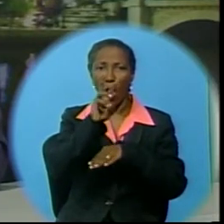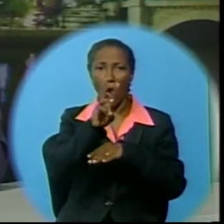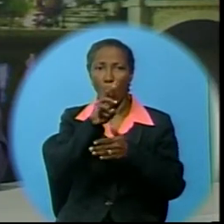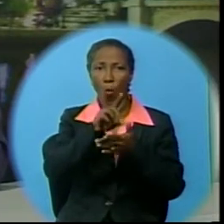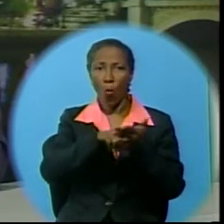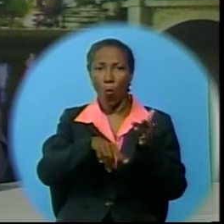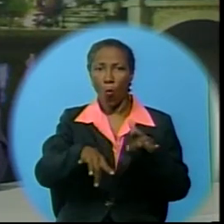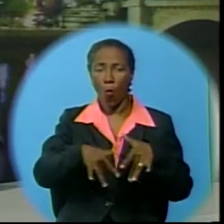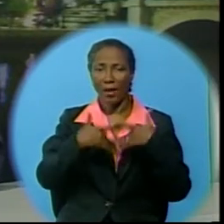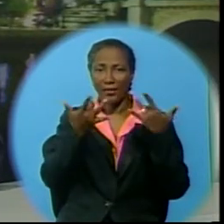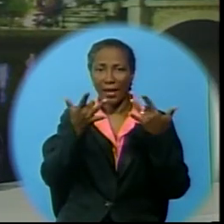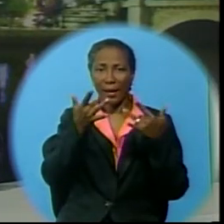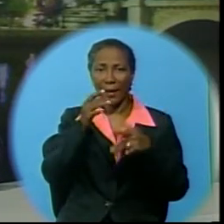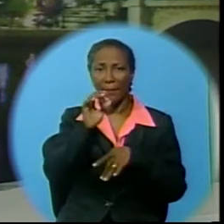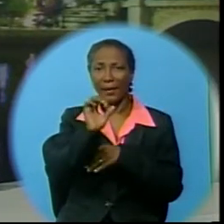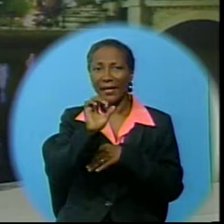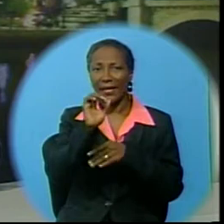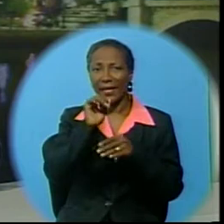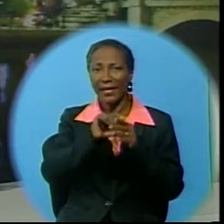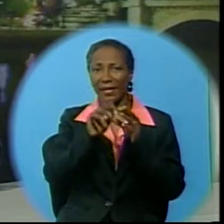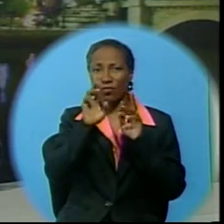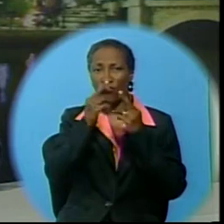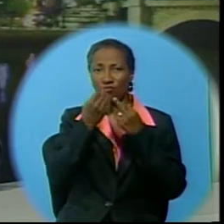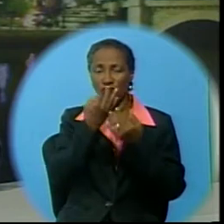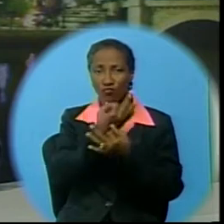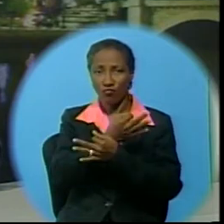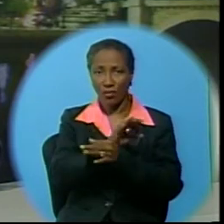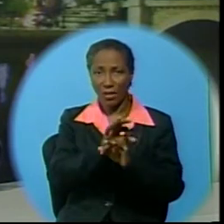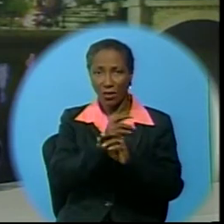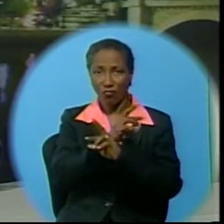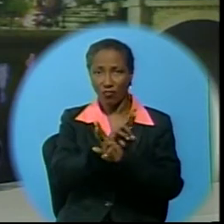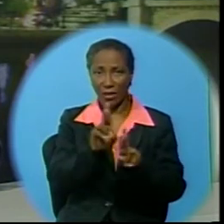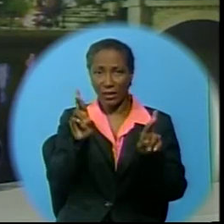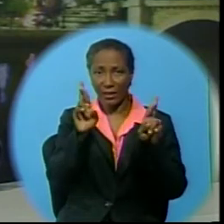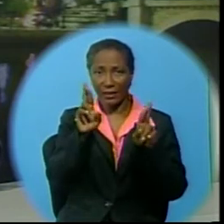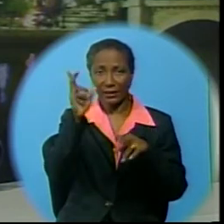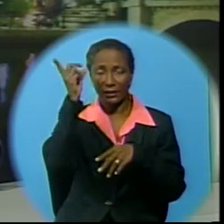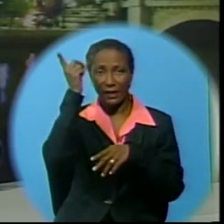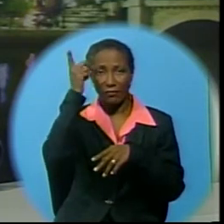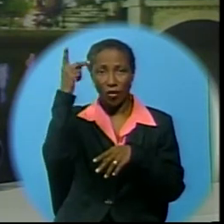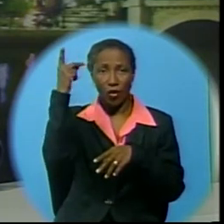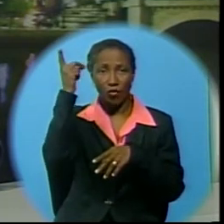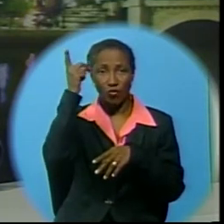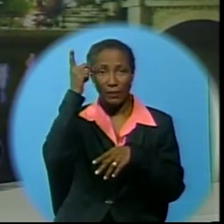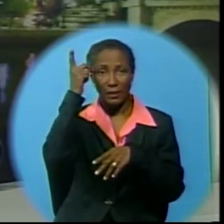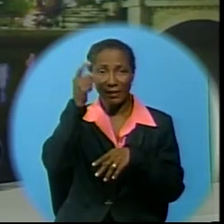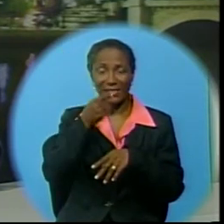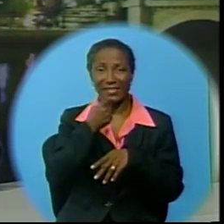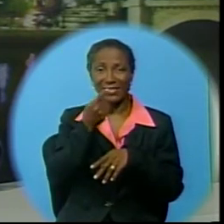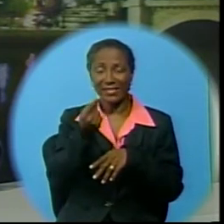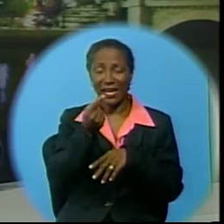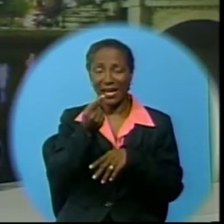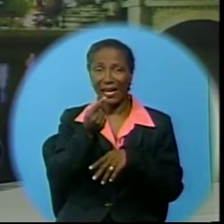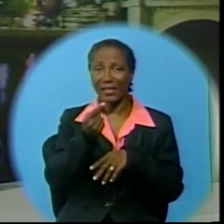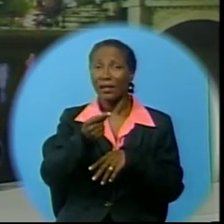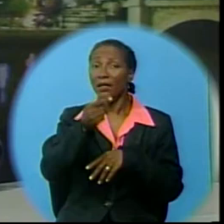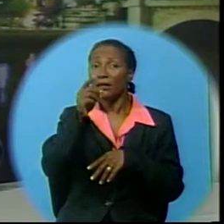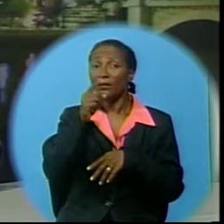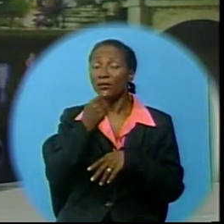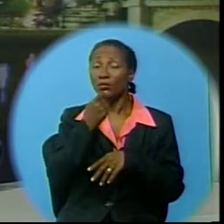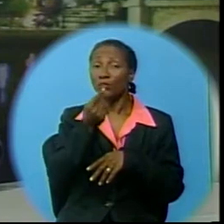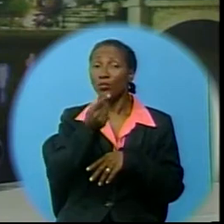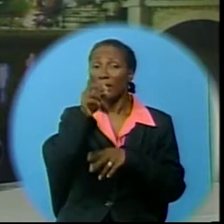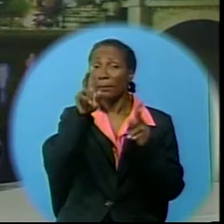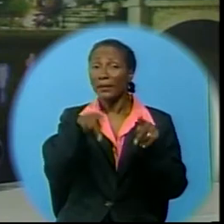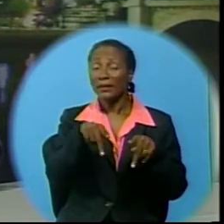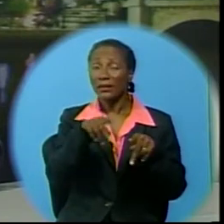this evening, Executive Director Deverall Dupini says Crime Stoppers Barbados is strongly advising the person or persons who are sending